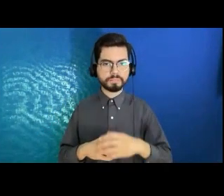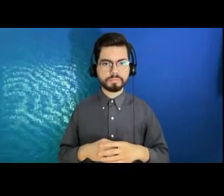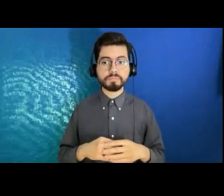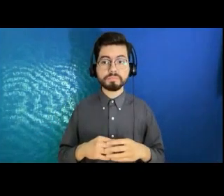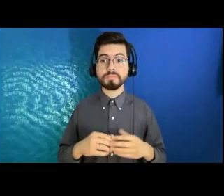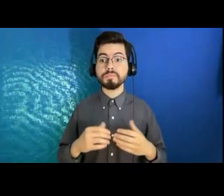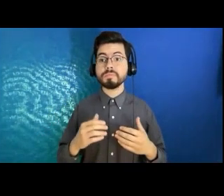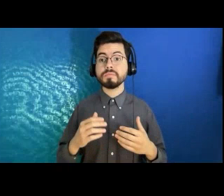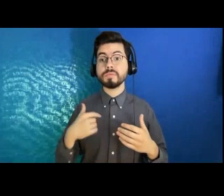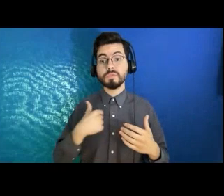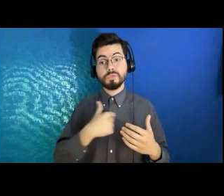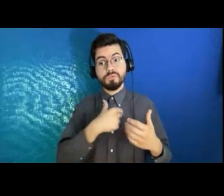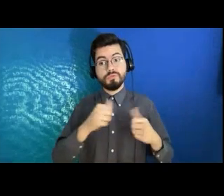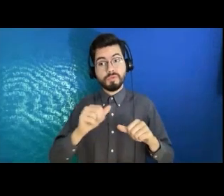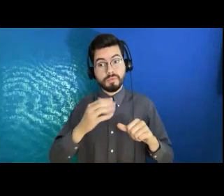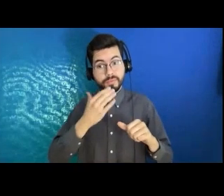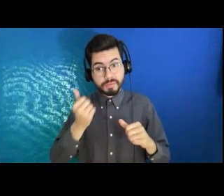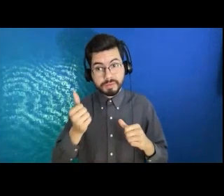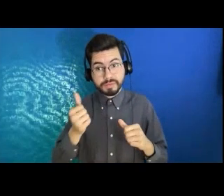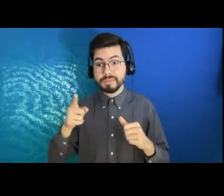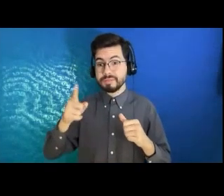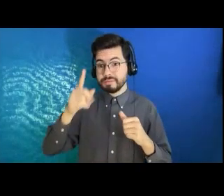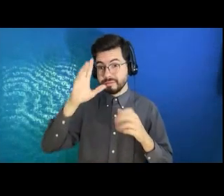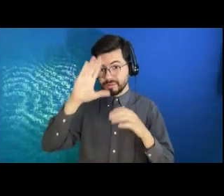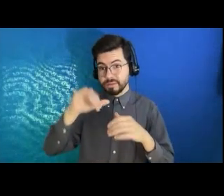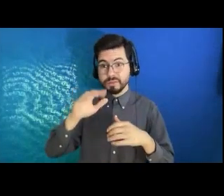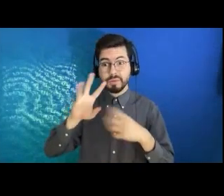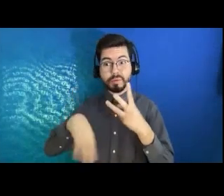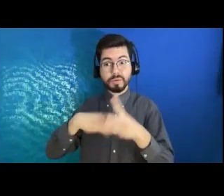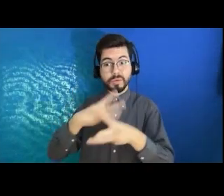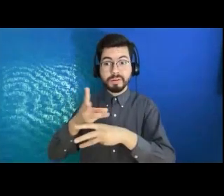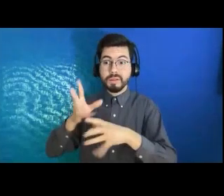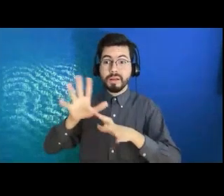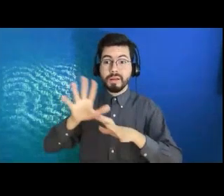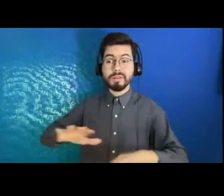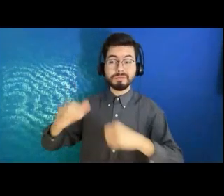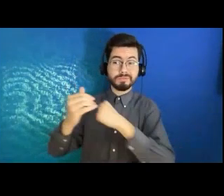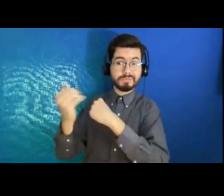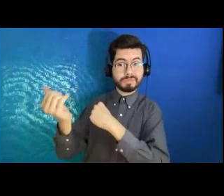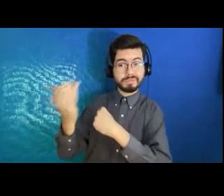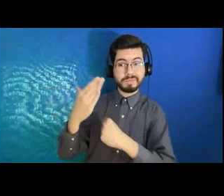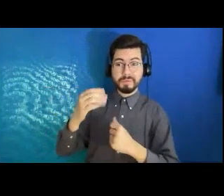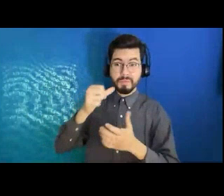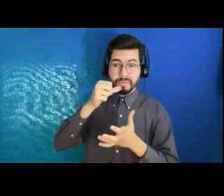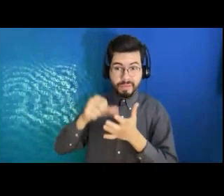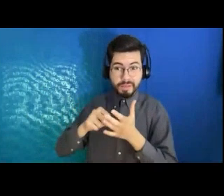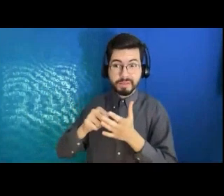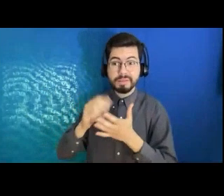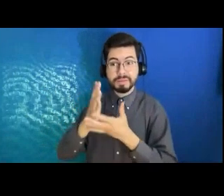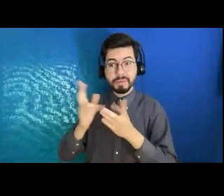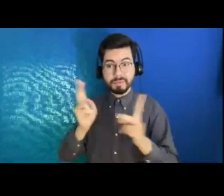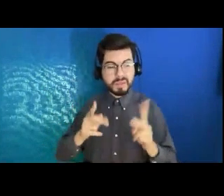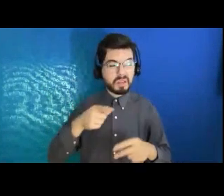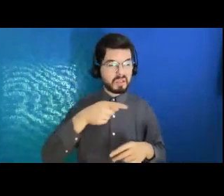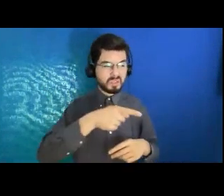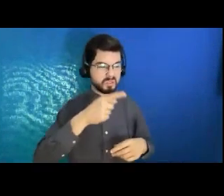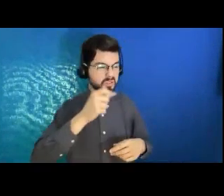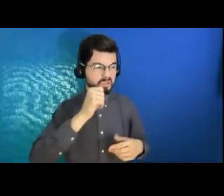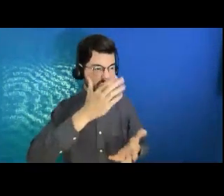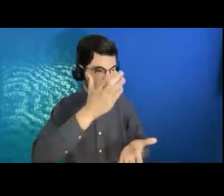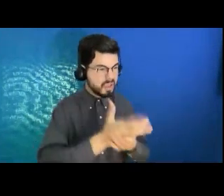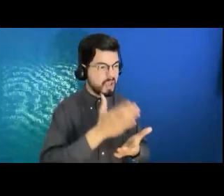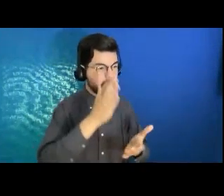what we do. I get hate mail from all over the world. I've gotten death threats. But I think I can show you that it's all